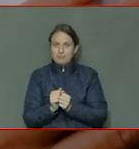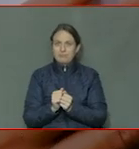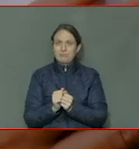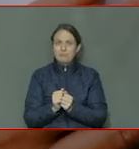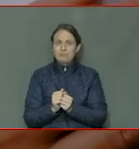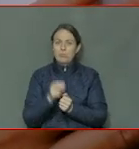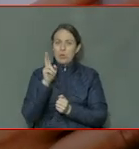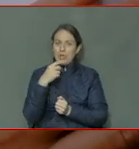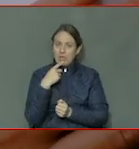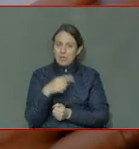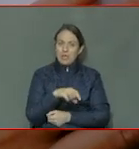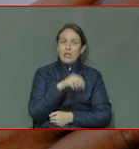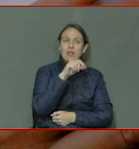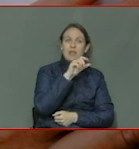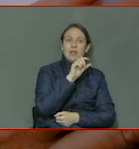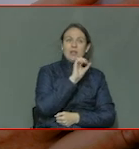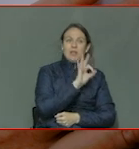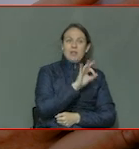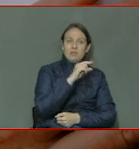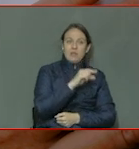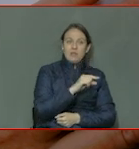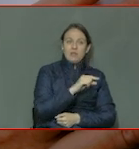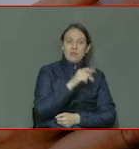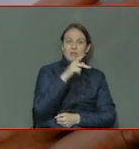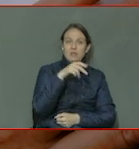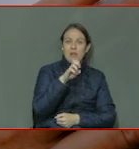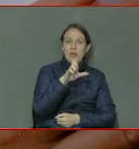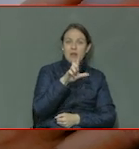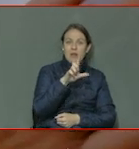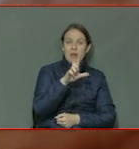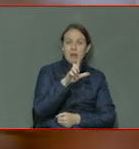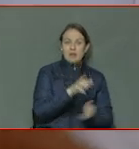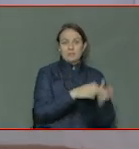say FG parallel delta X cos theta.